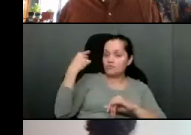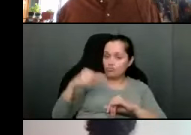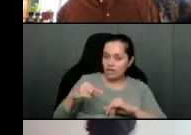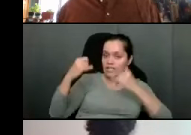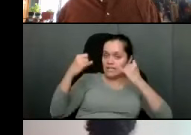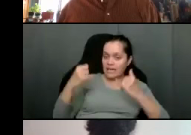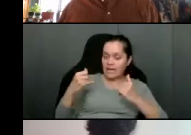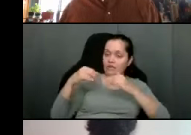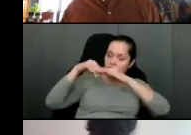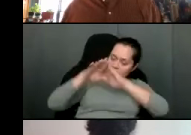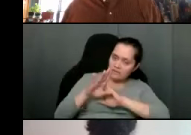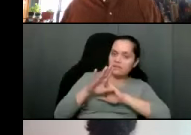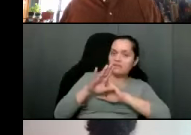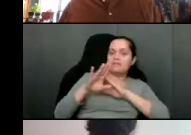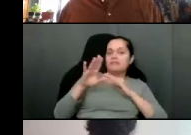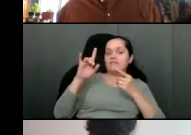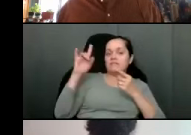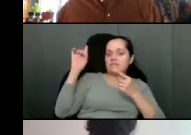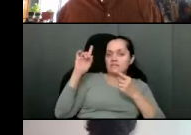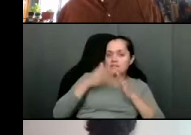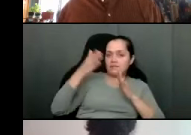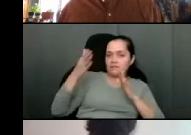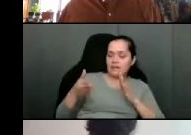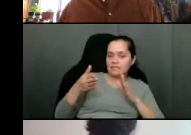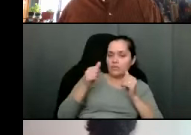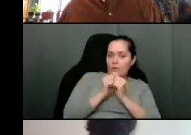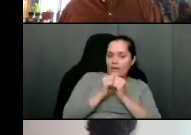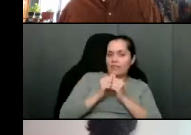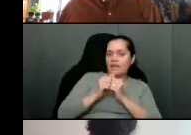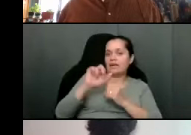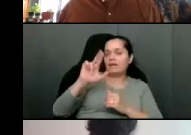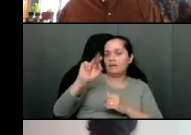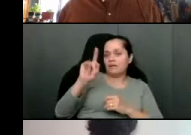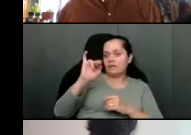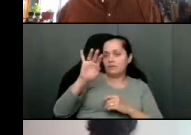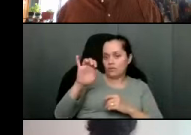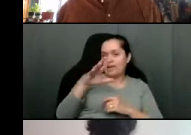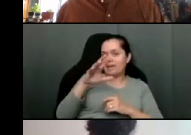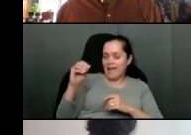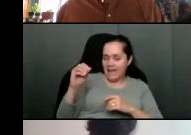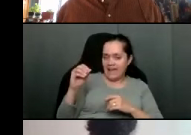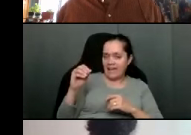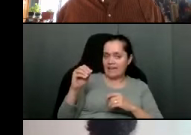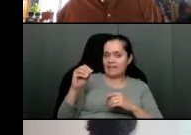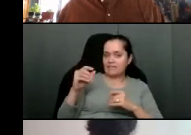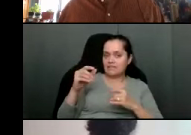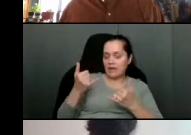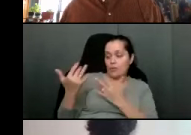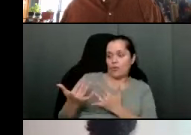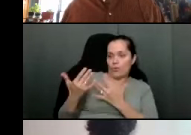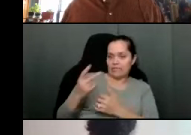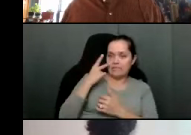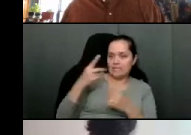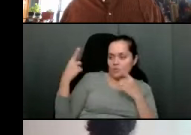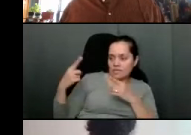are adding up next to the border with Ukraine, and the world is kind of waiting right now to